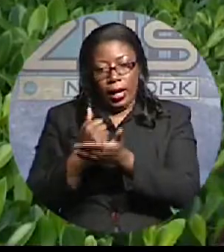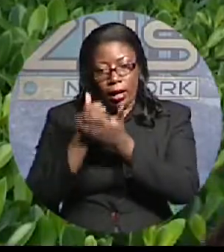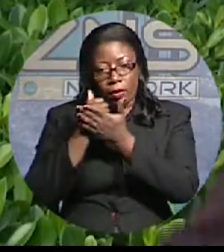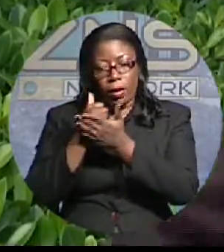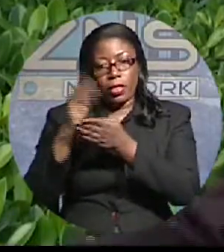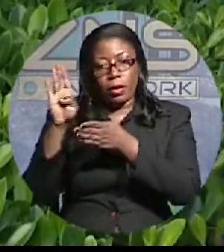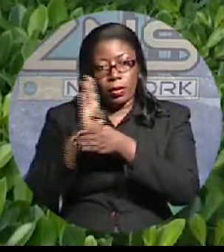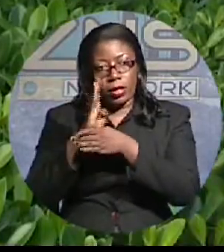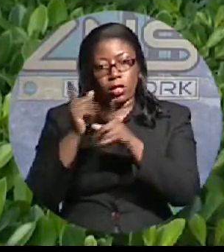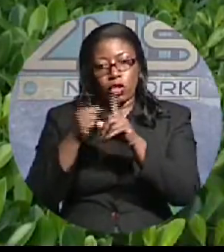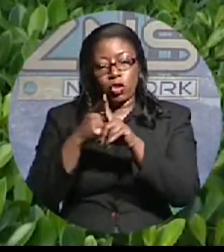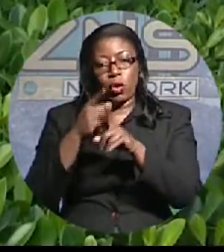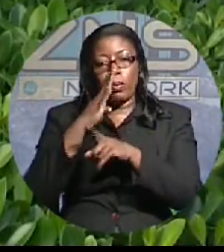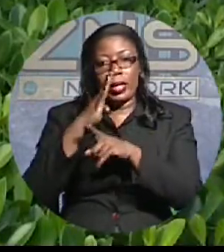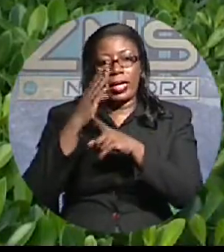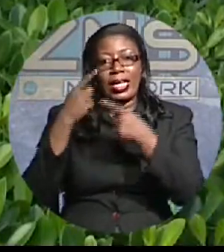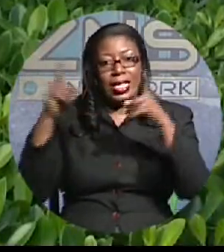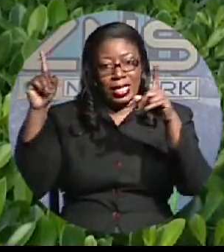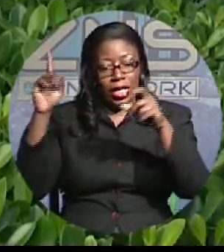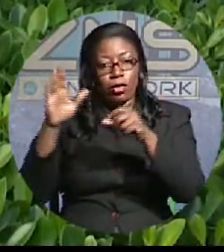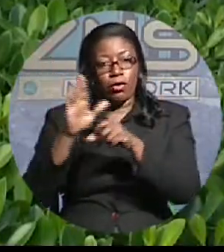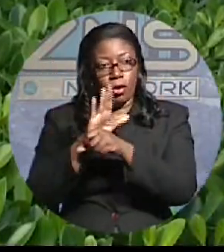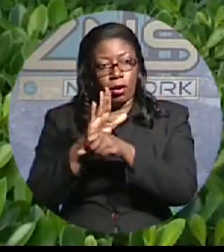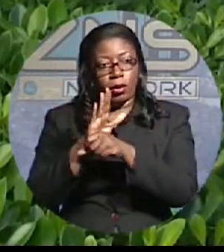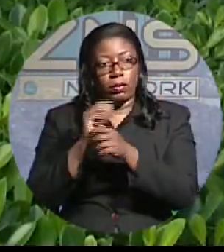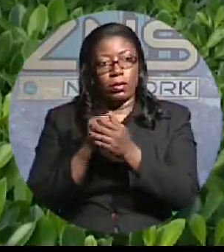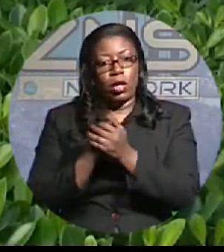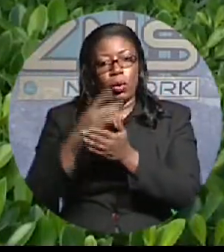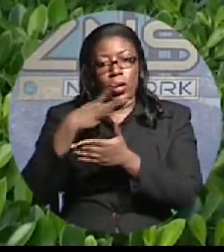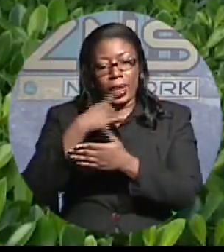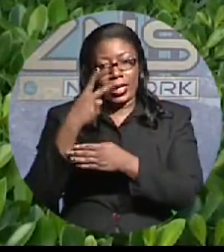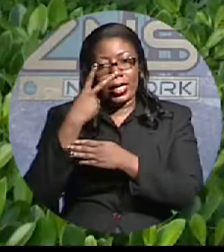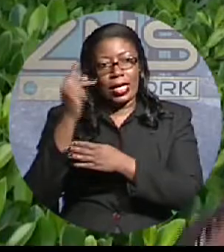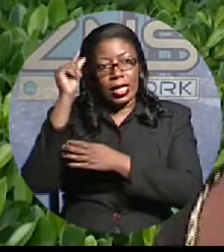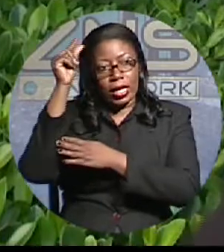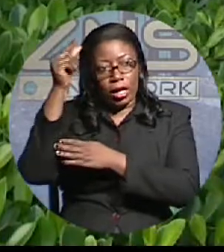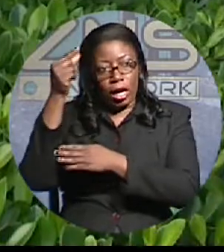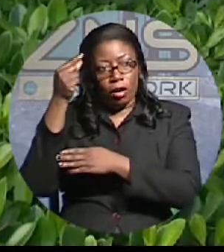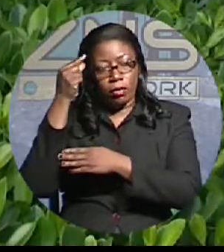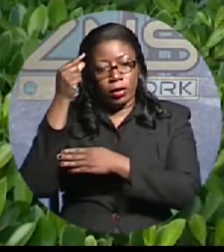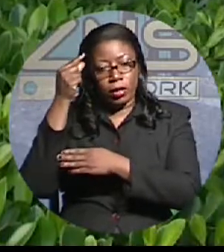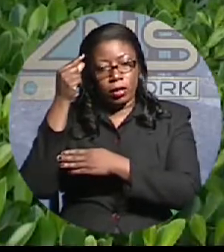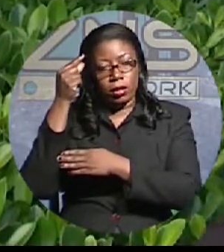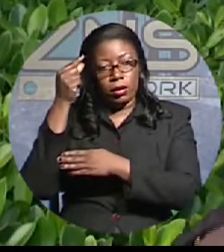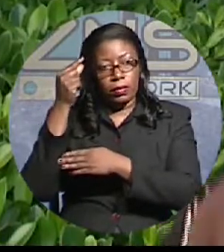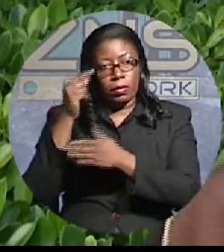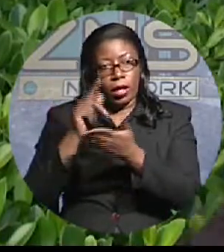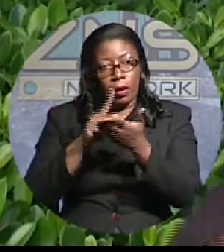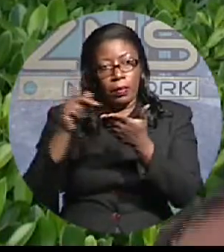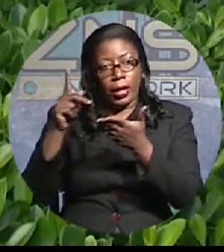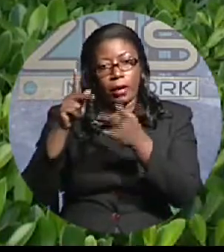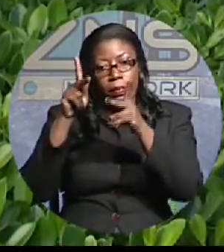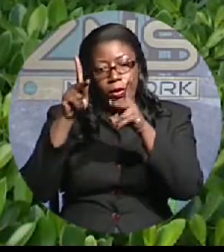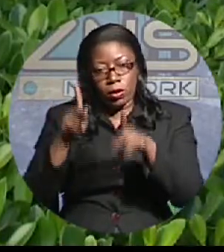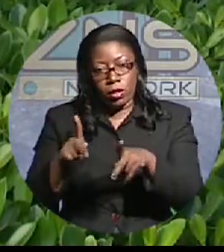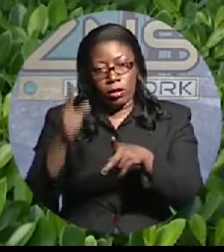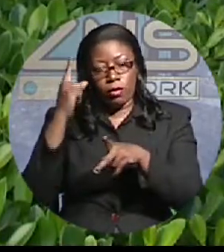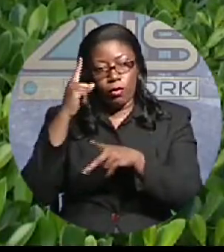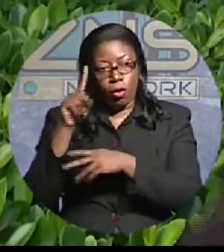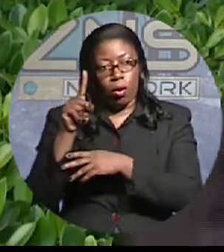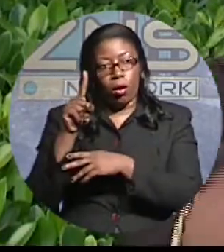successful and make millions of dollars. And so we would like to see the government pay persons for the amount of